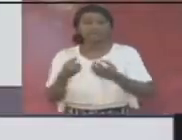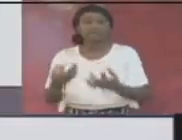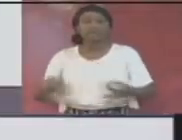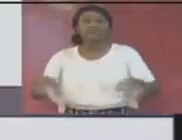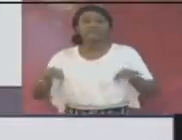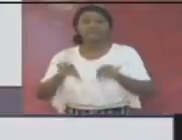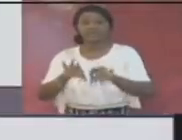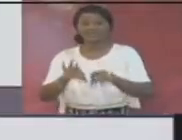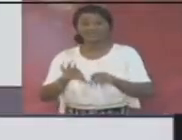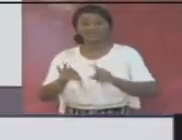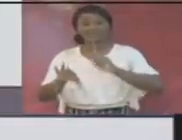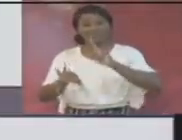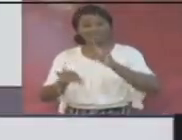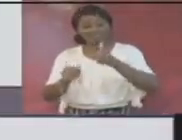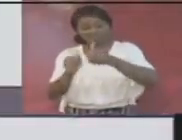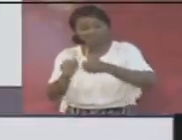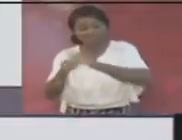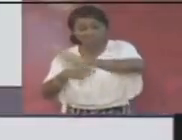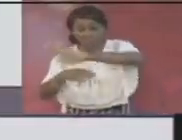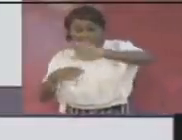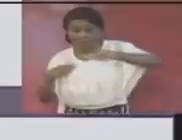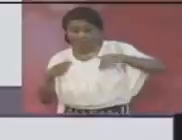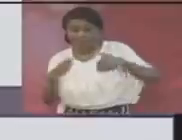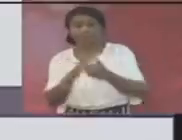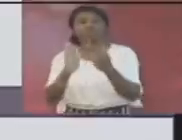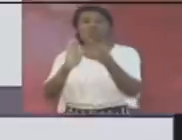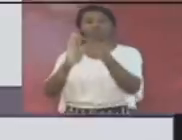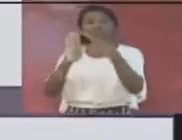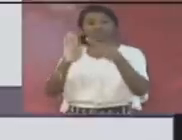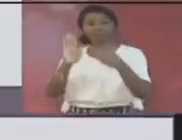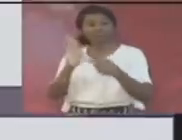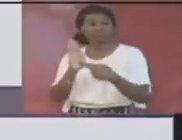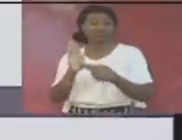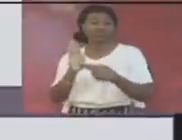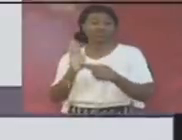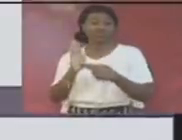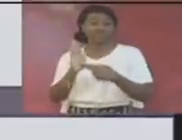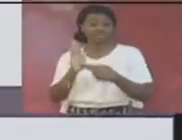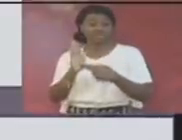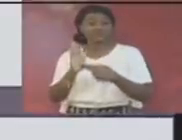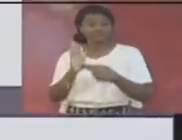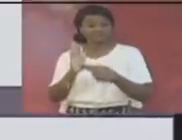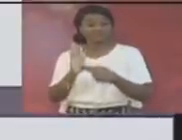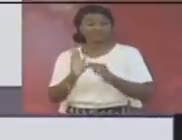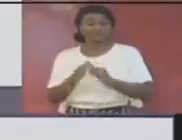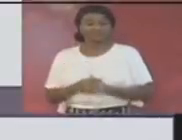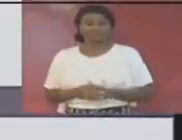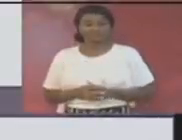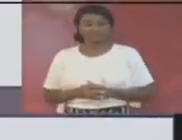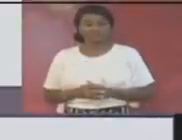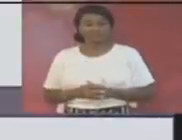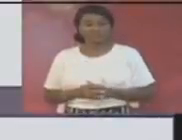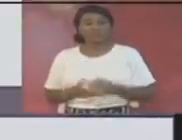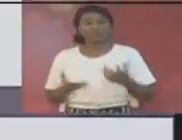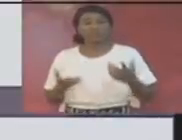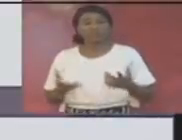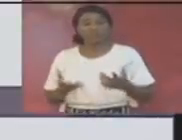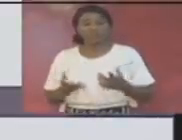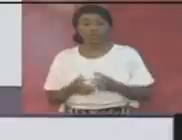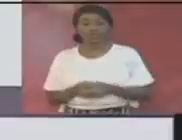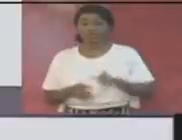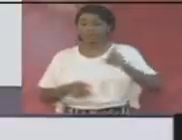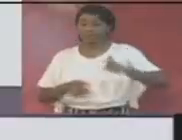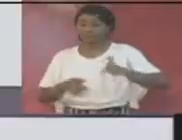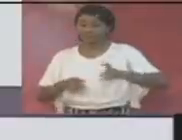follow all the public health guidelines constantly advised by the Ministry of Health. And these include mandatory